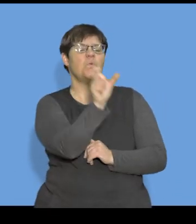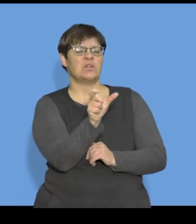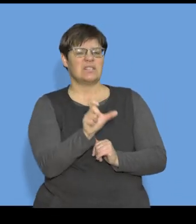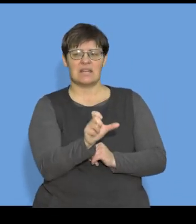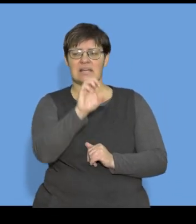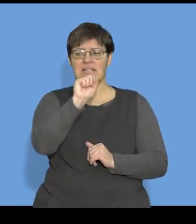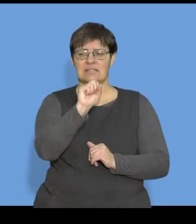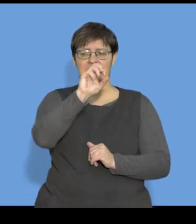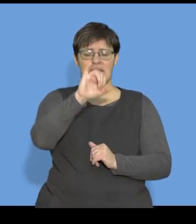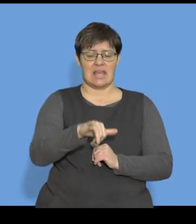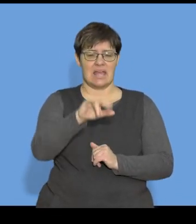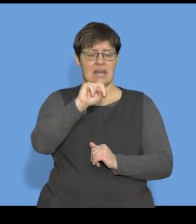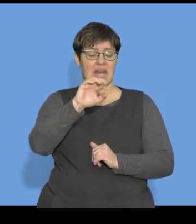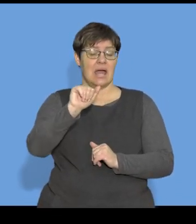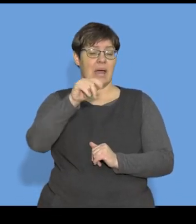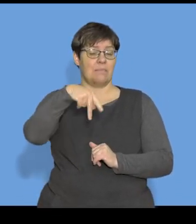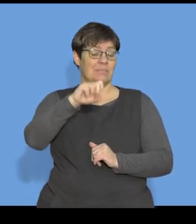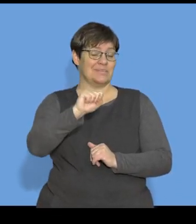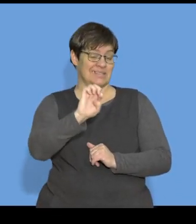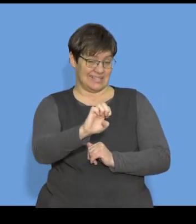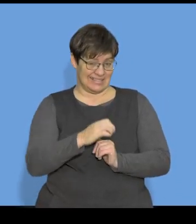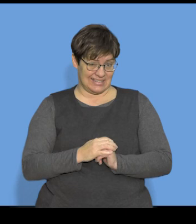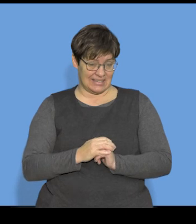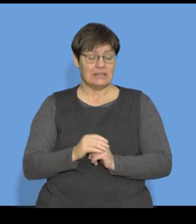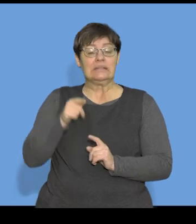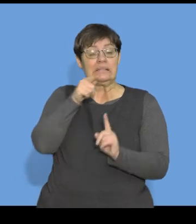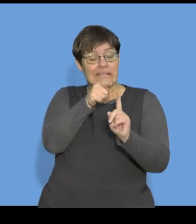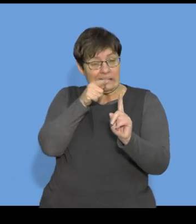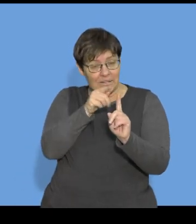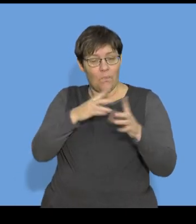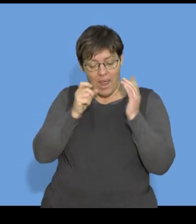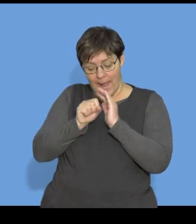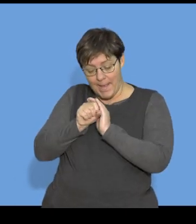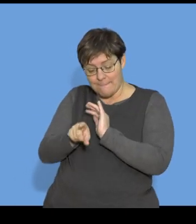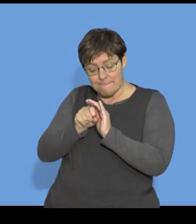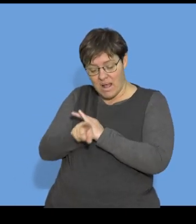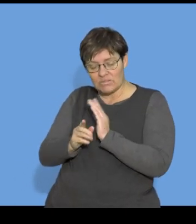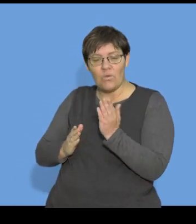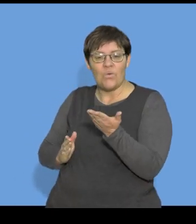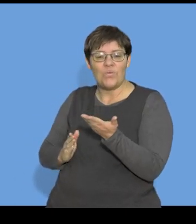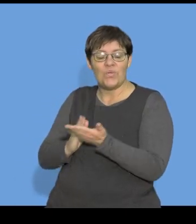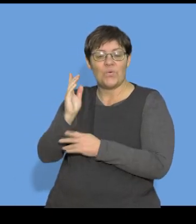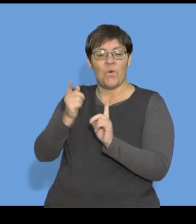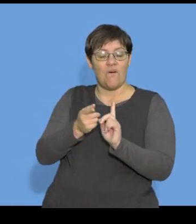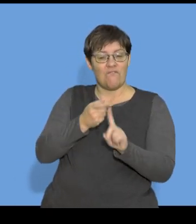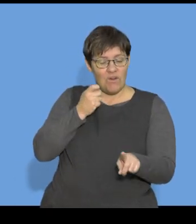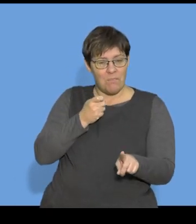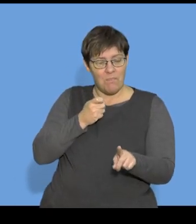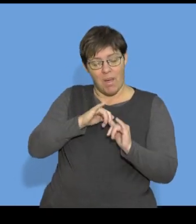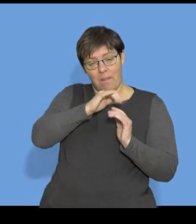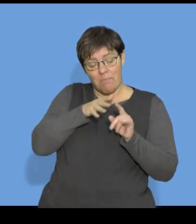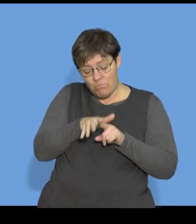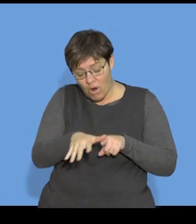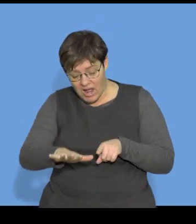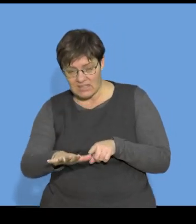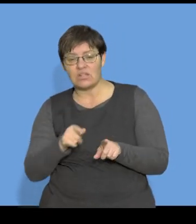word there, the synapse. That point where impulse passes from a terminal